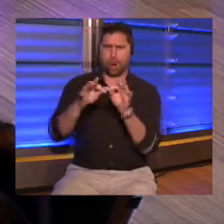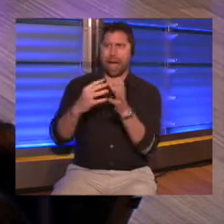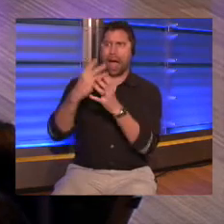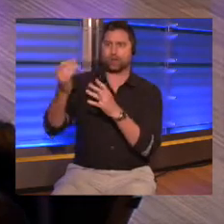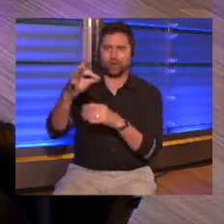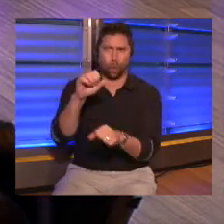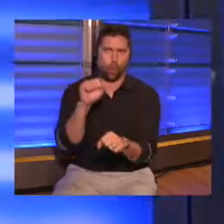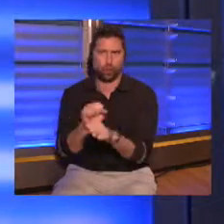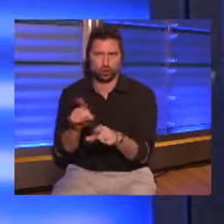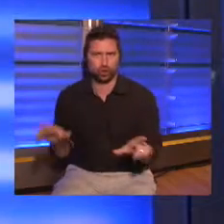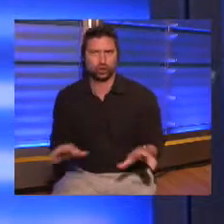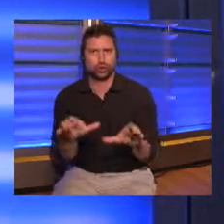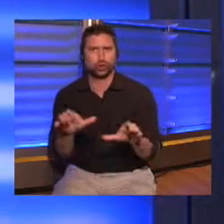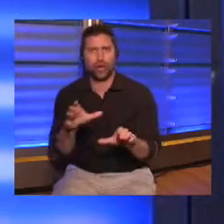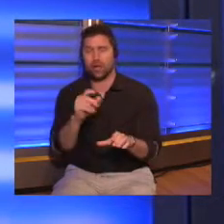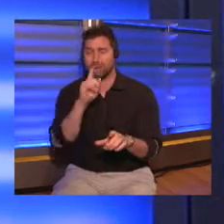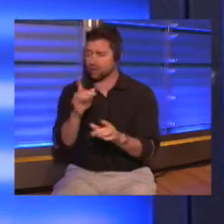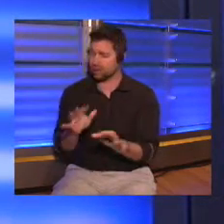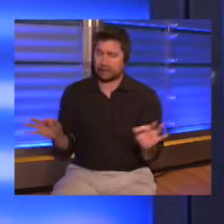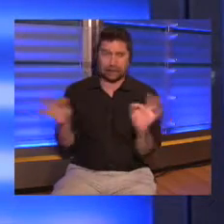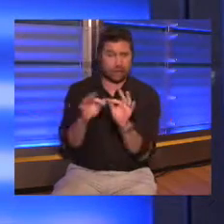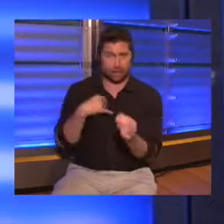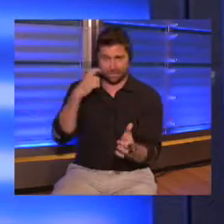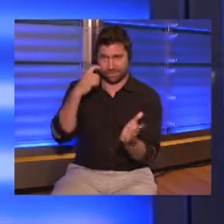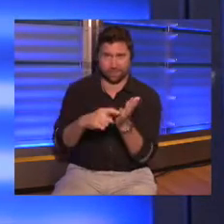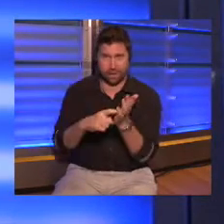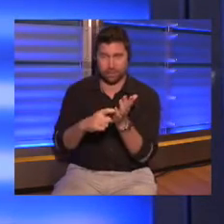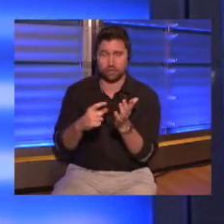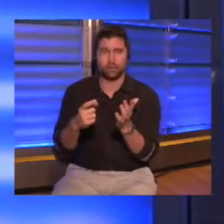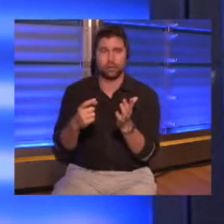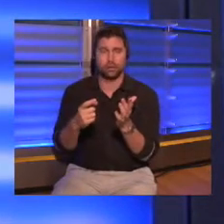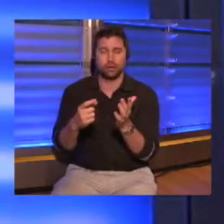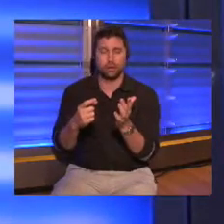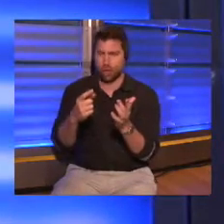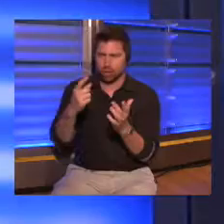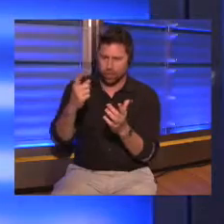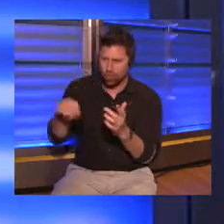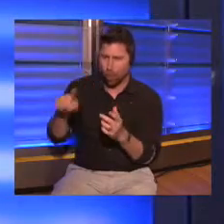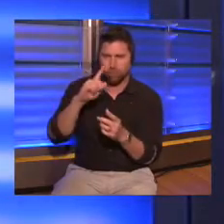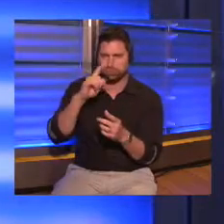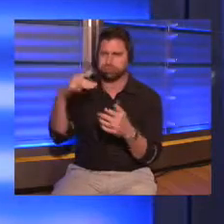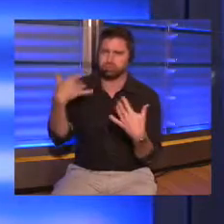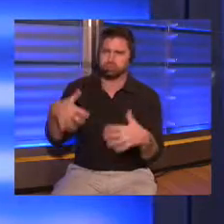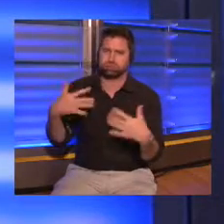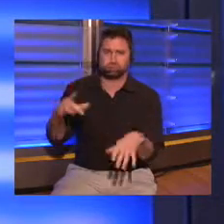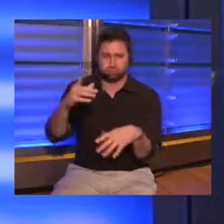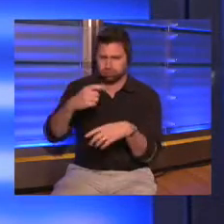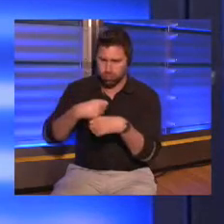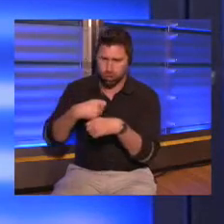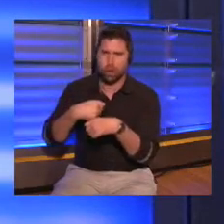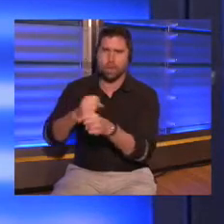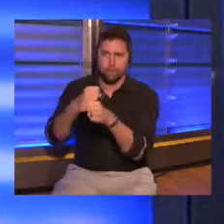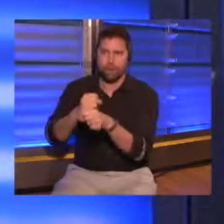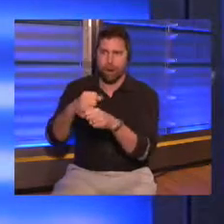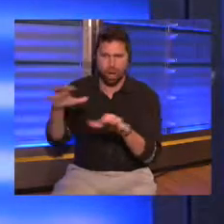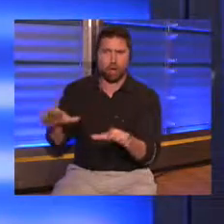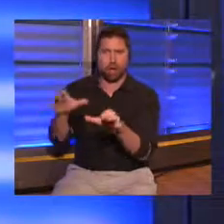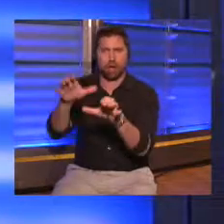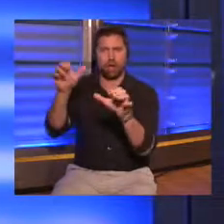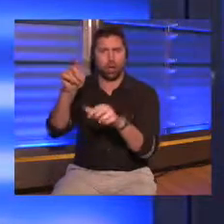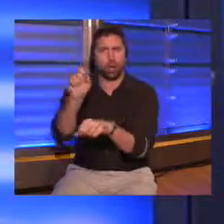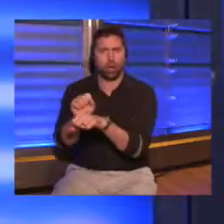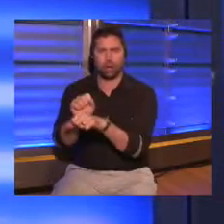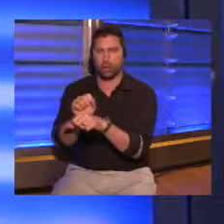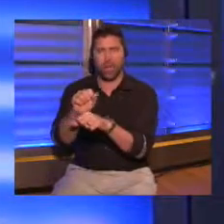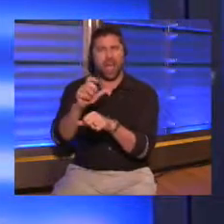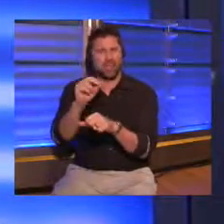you're doing. And the key that I've found to people who are terribly productive at work are also those, especially over